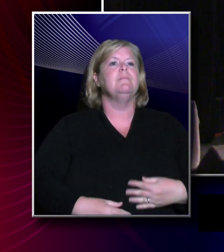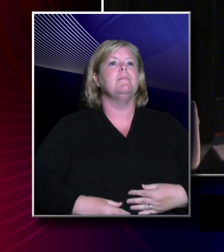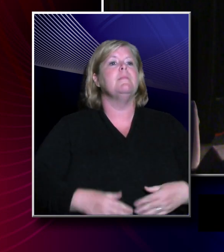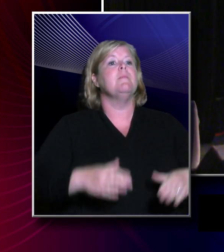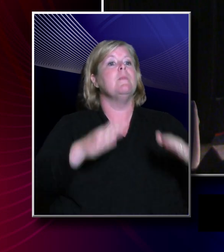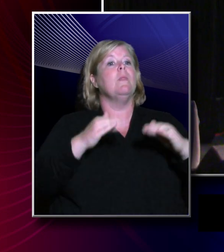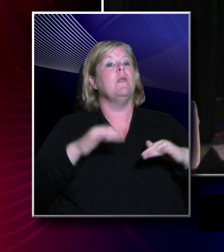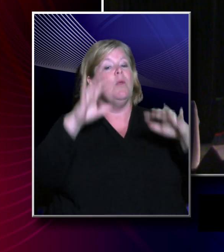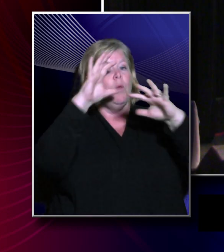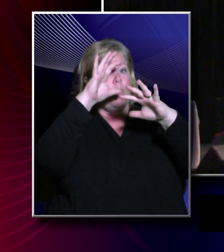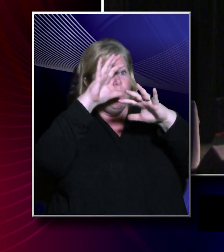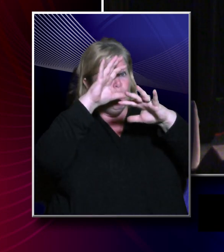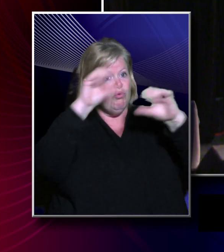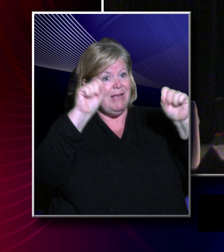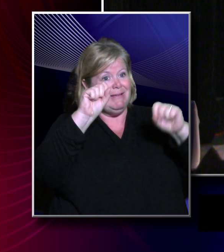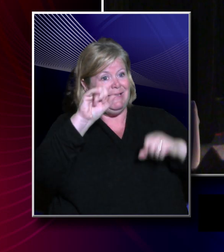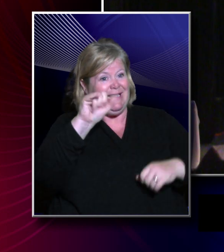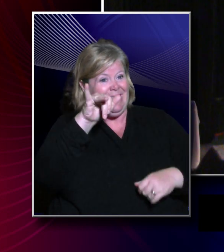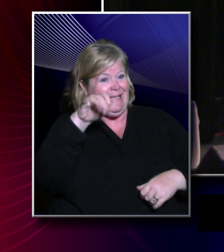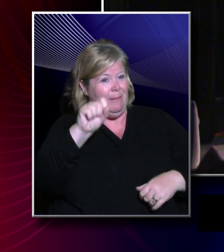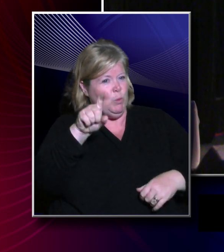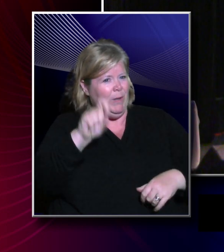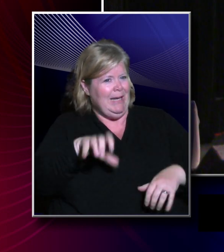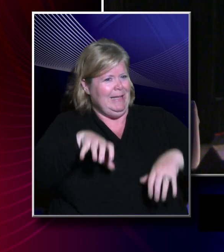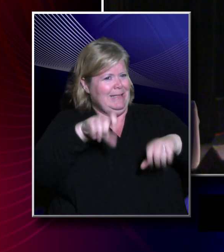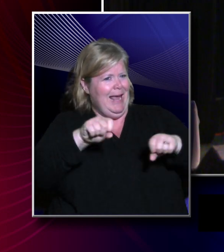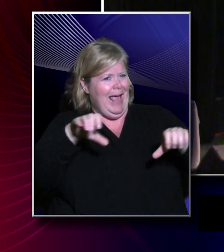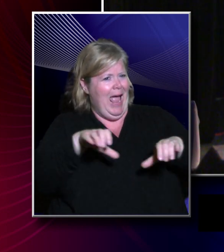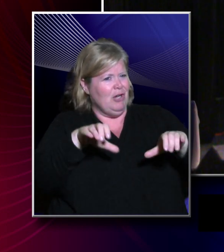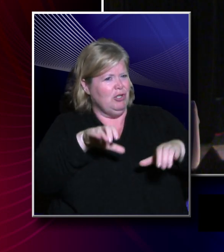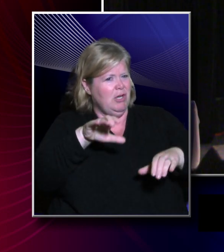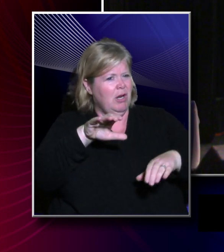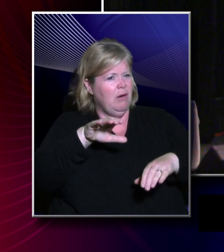President Sims? Yes. Did we need to take action on 4.03? 4.03.